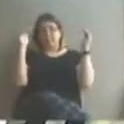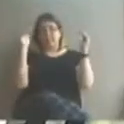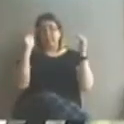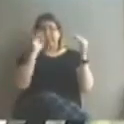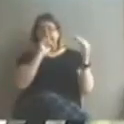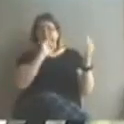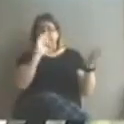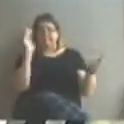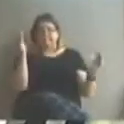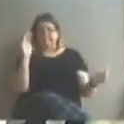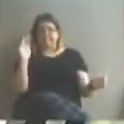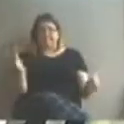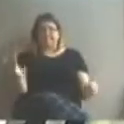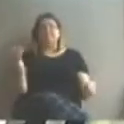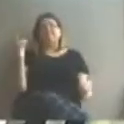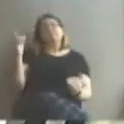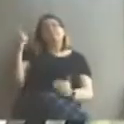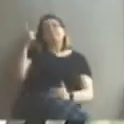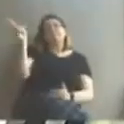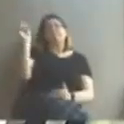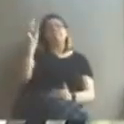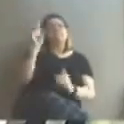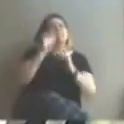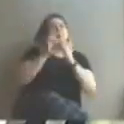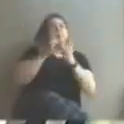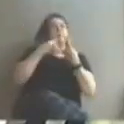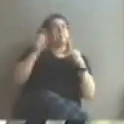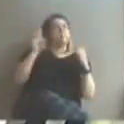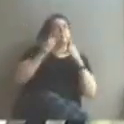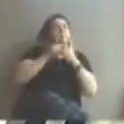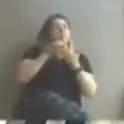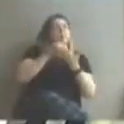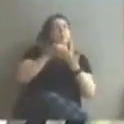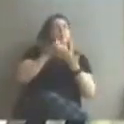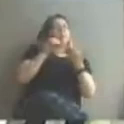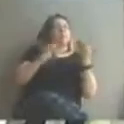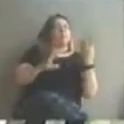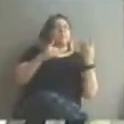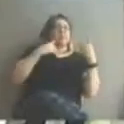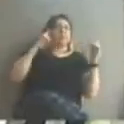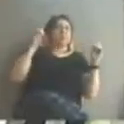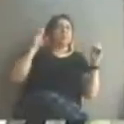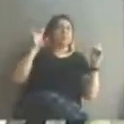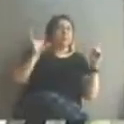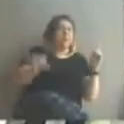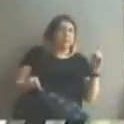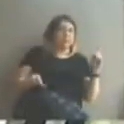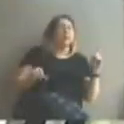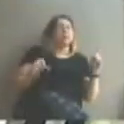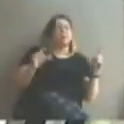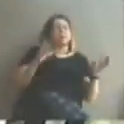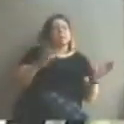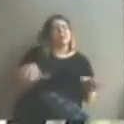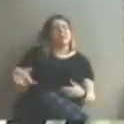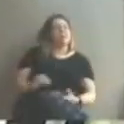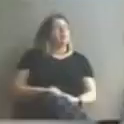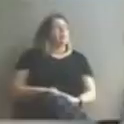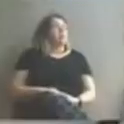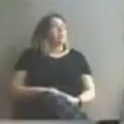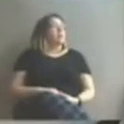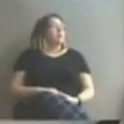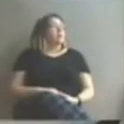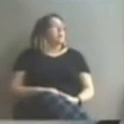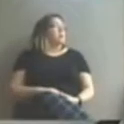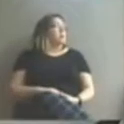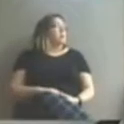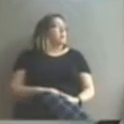particularly districts who have been successful with student achievement. So that was a part of the plan. If I might just